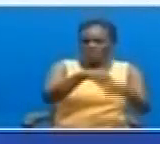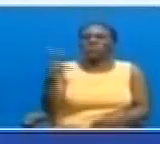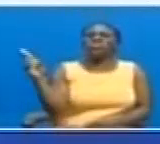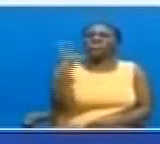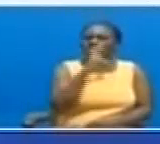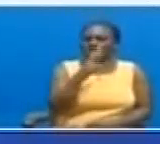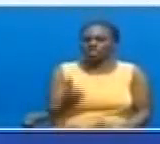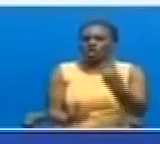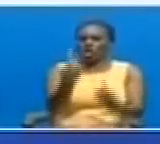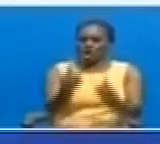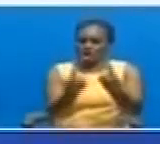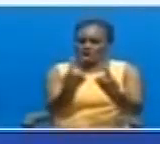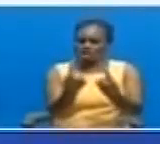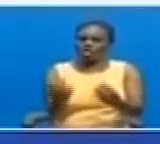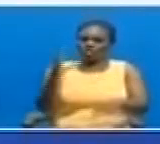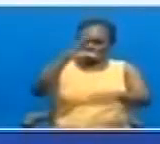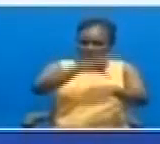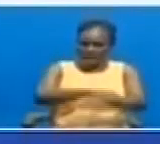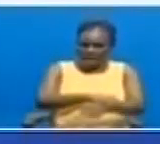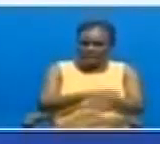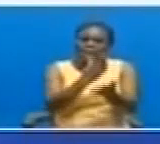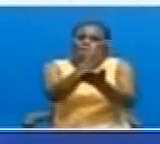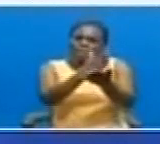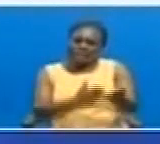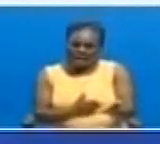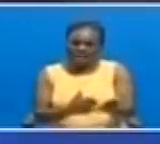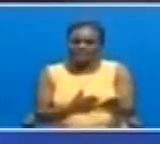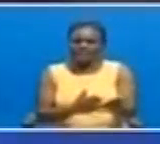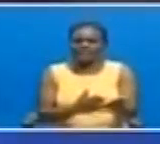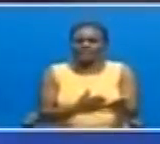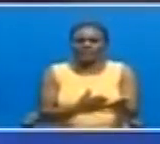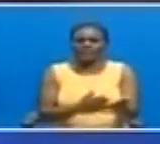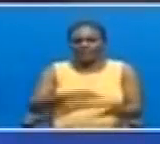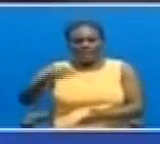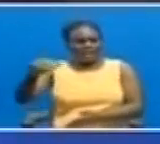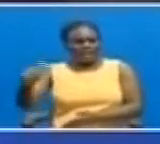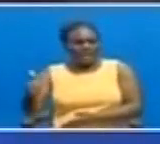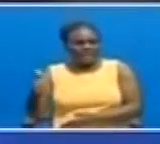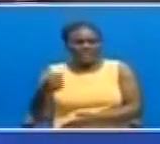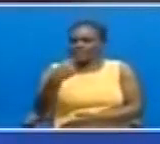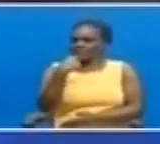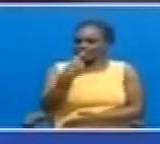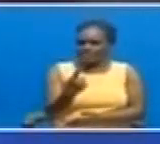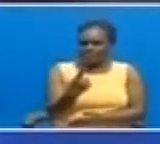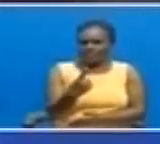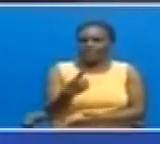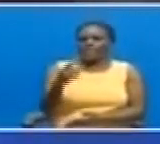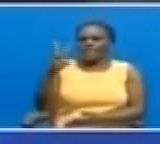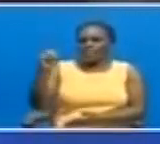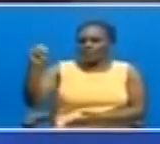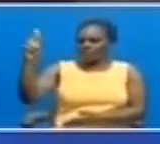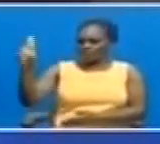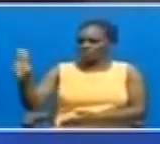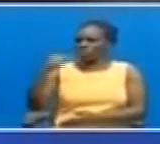this hotbed of terror to get a piece of this Silicon Savannah." Dr. Nancy Booker of Multimedia University